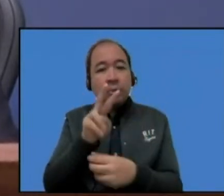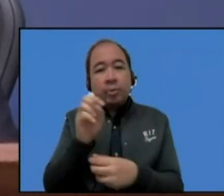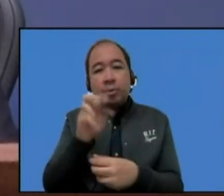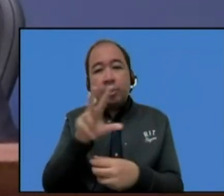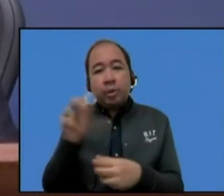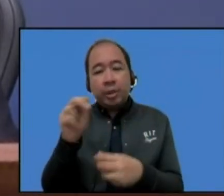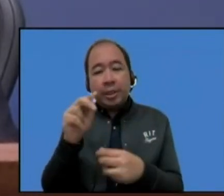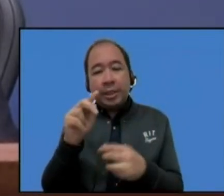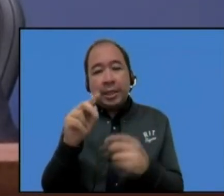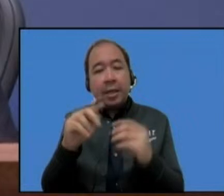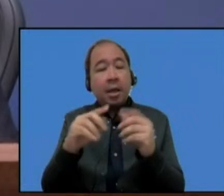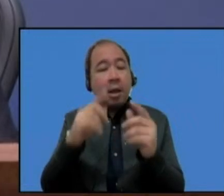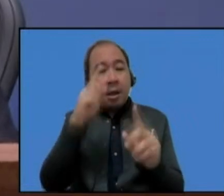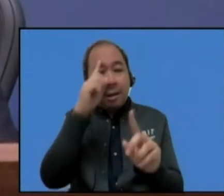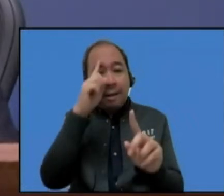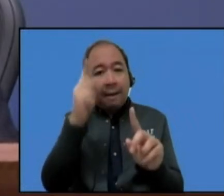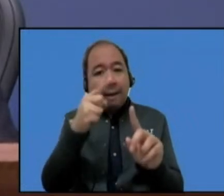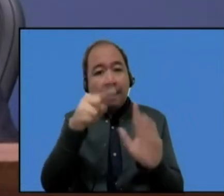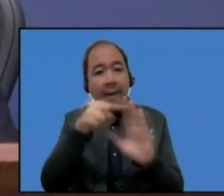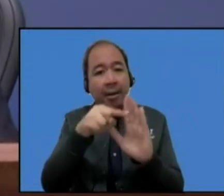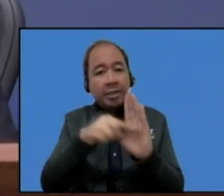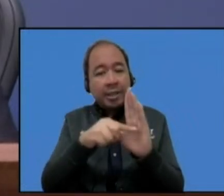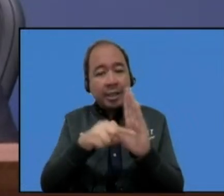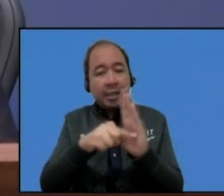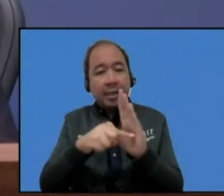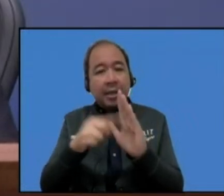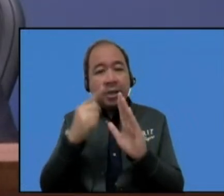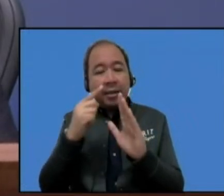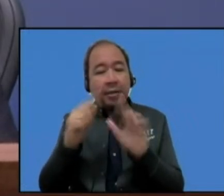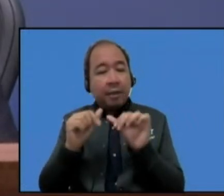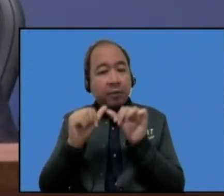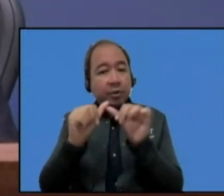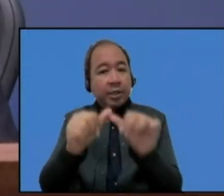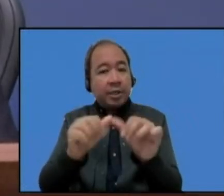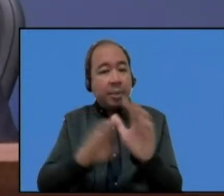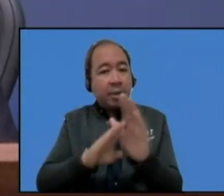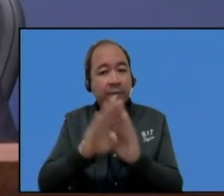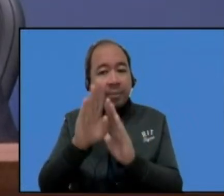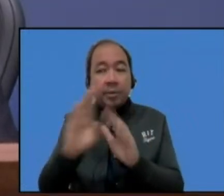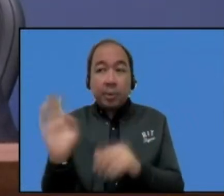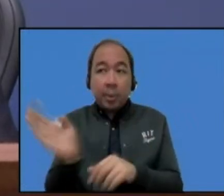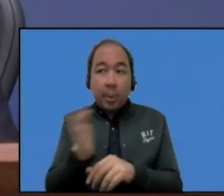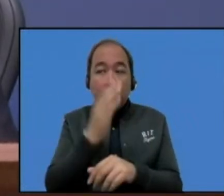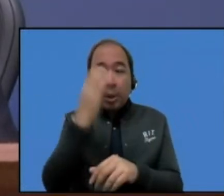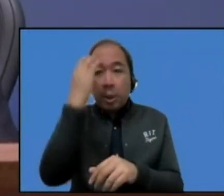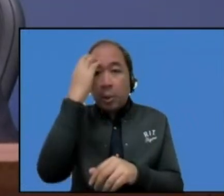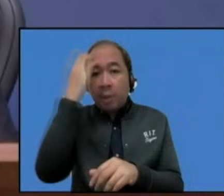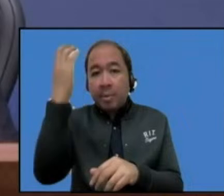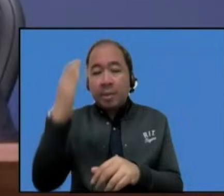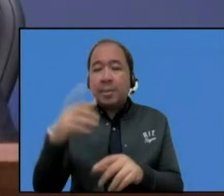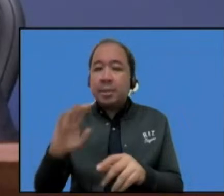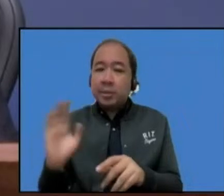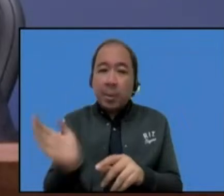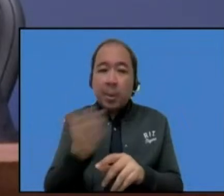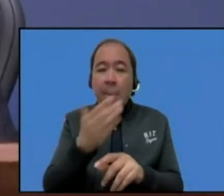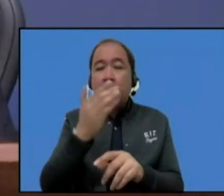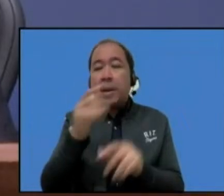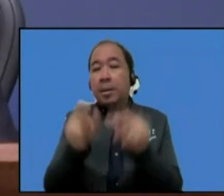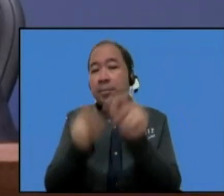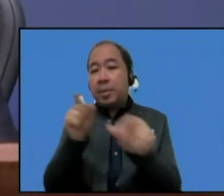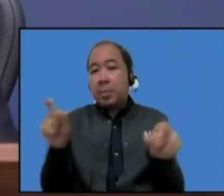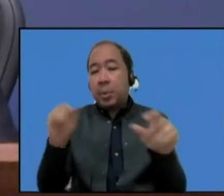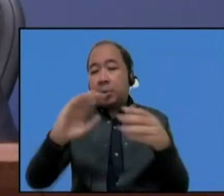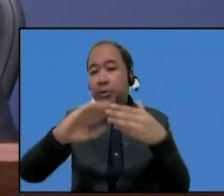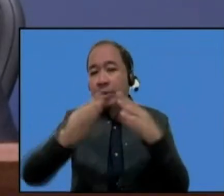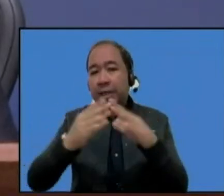for Sustainable Development, following whole of government and whole of society approaches.